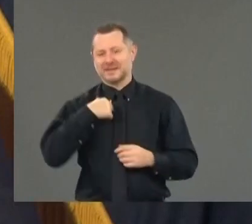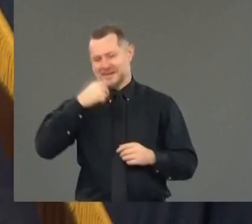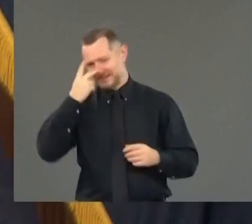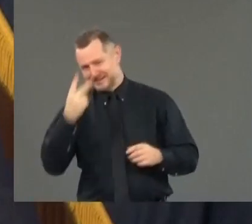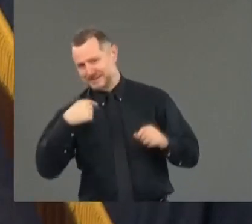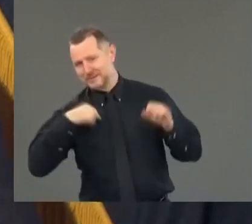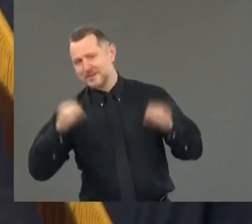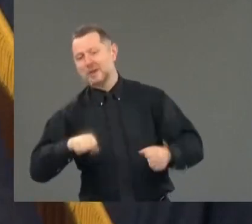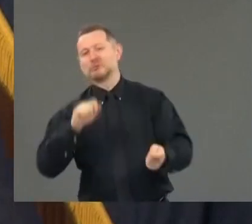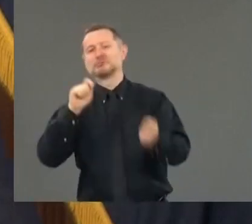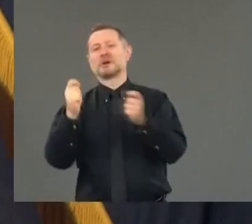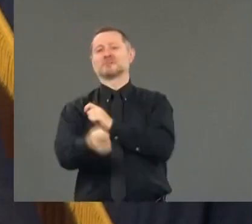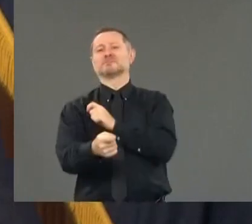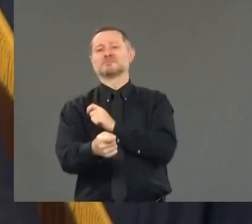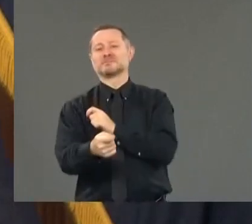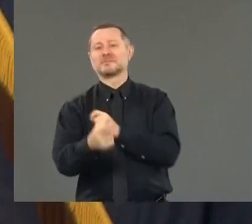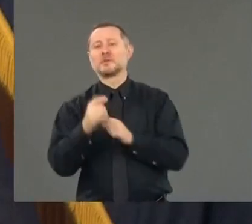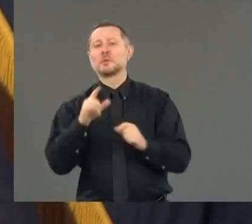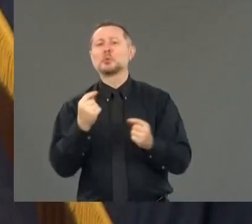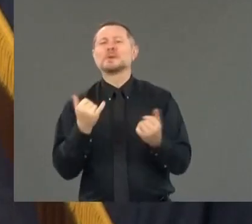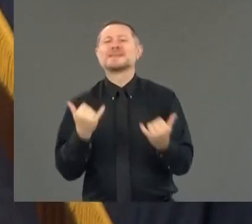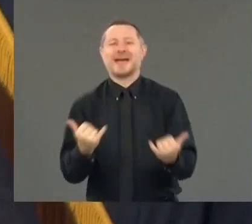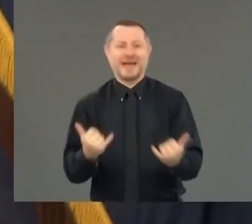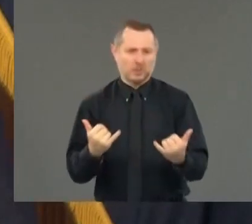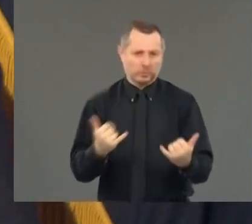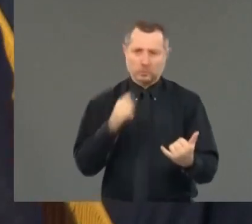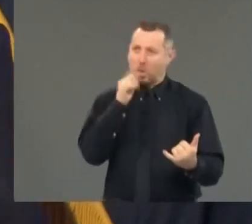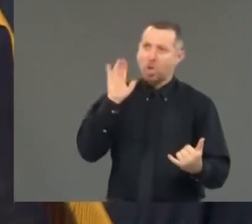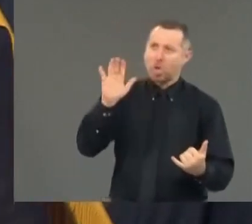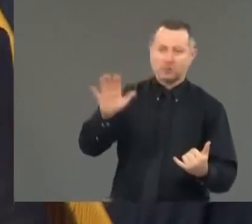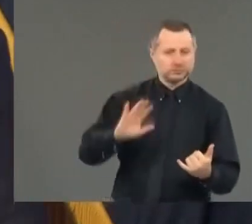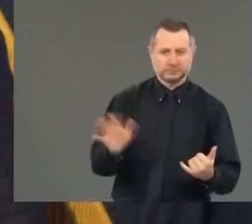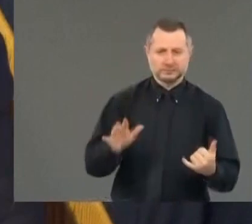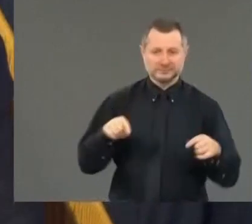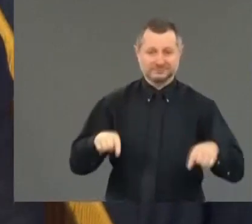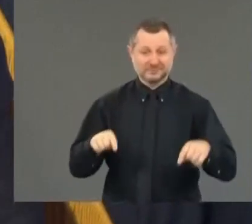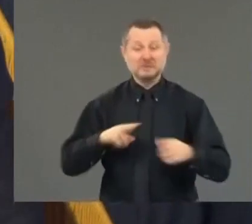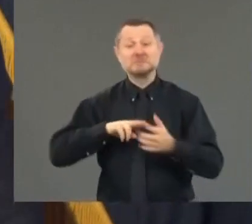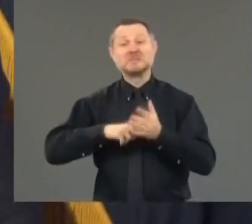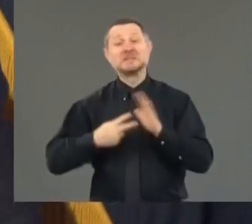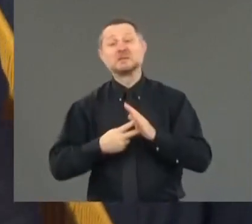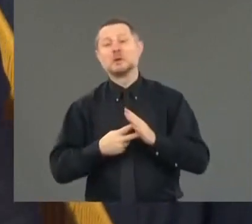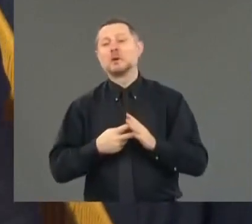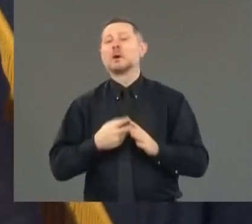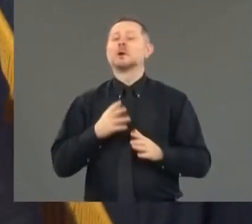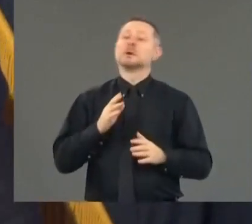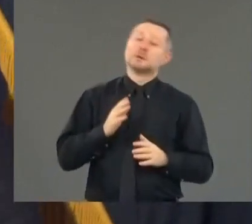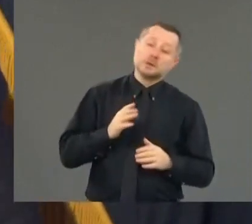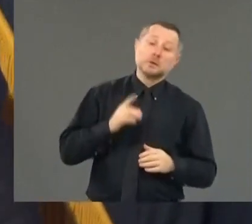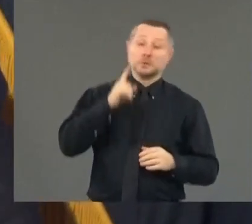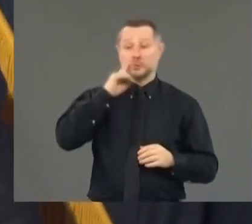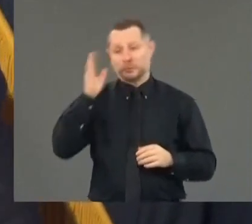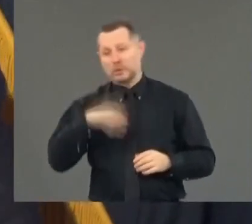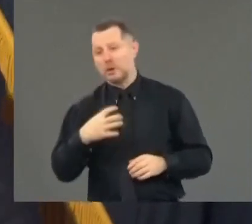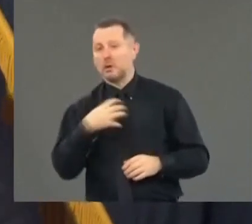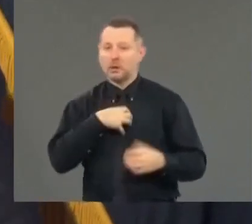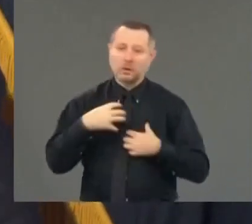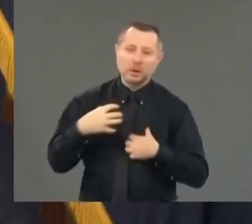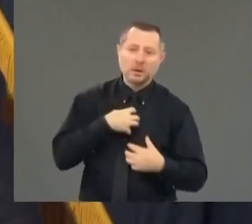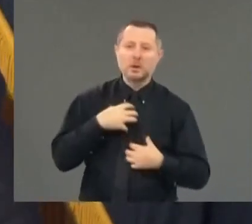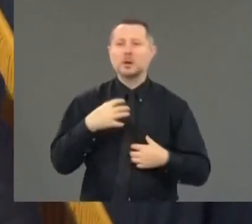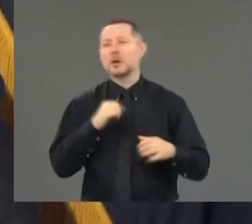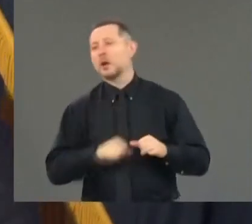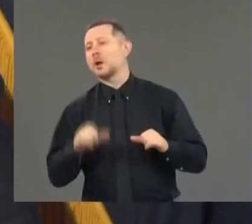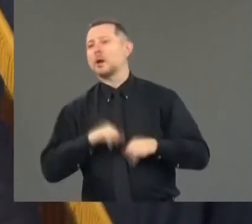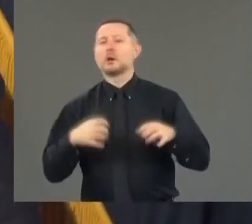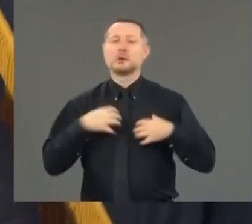be made now, today. Not cursing the darkness, light a candle. This